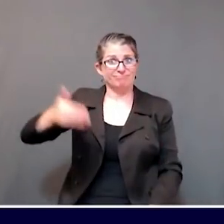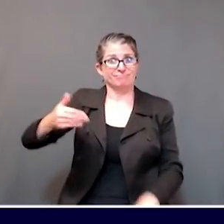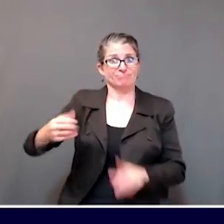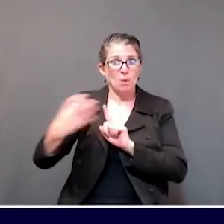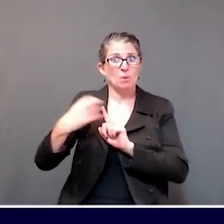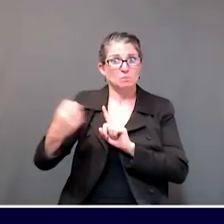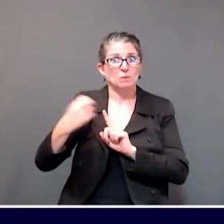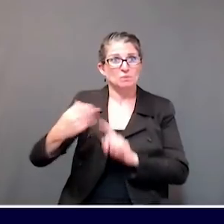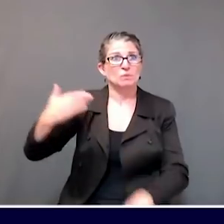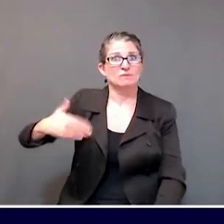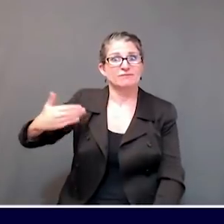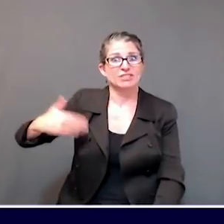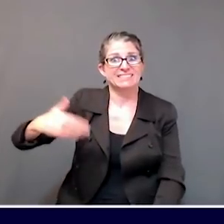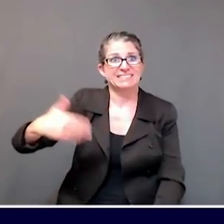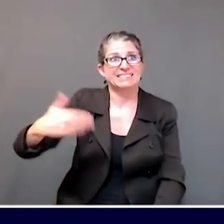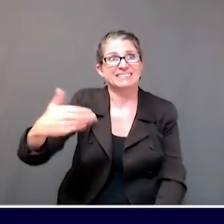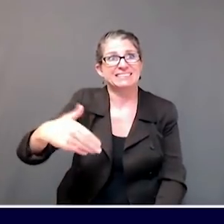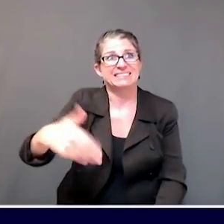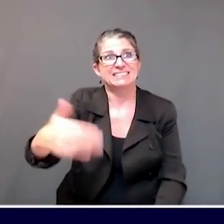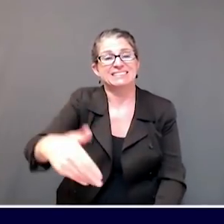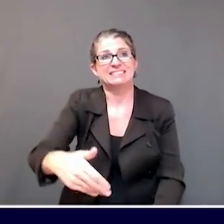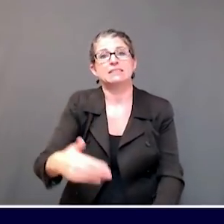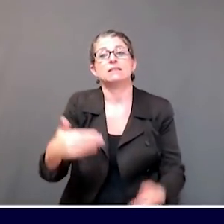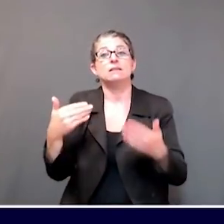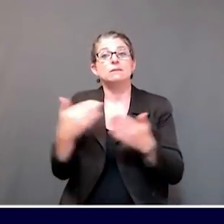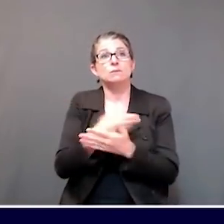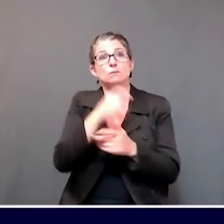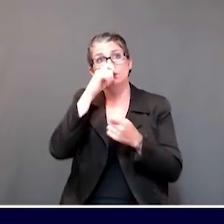in terms of the frequency with which it should be done,